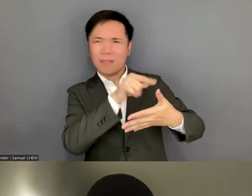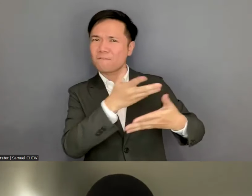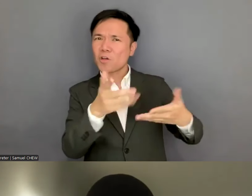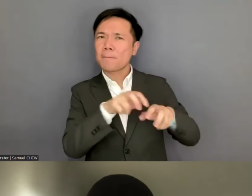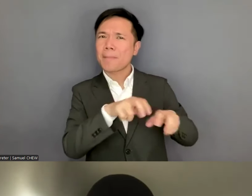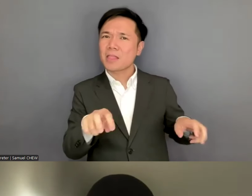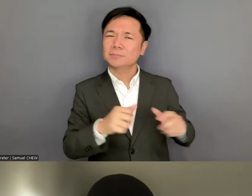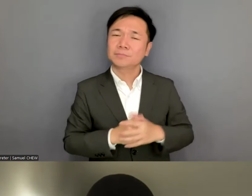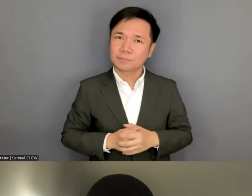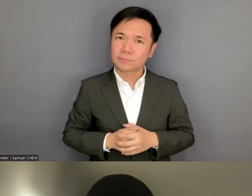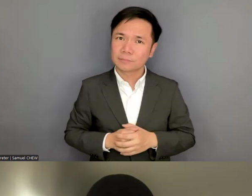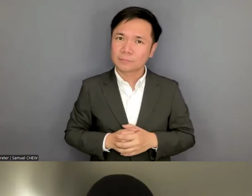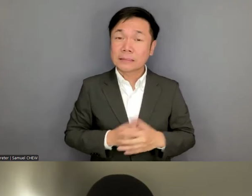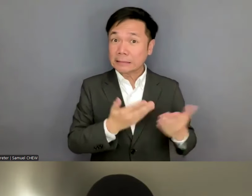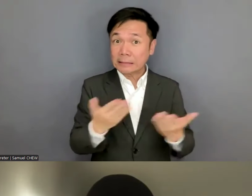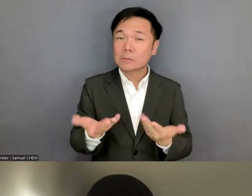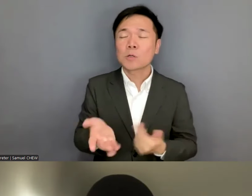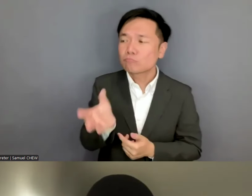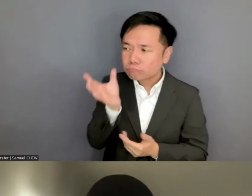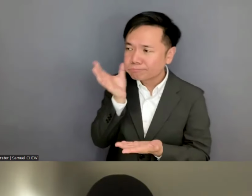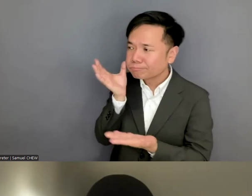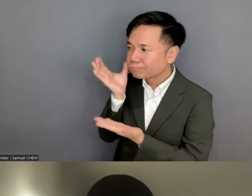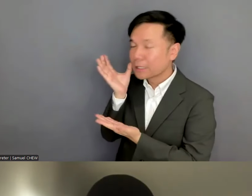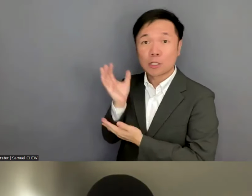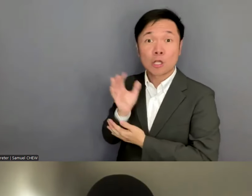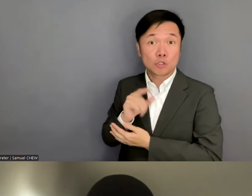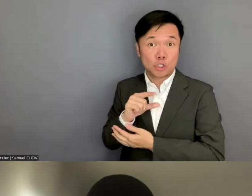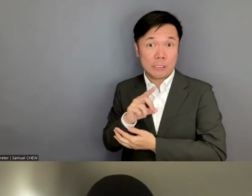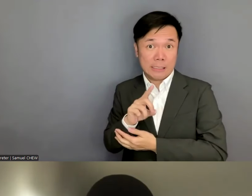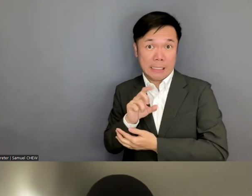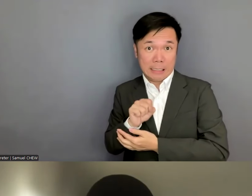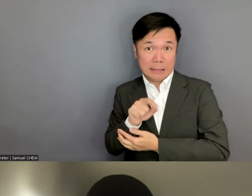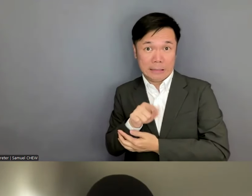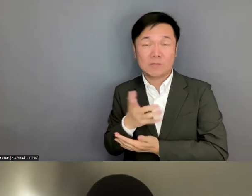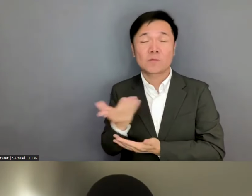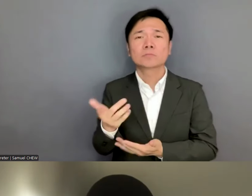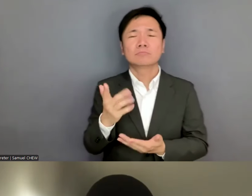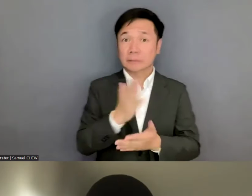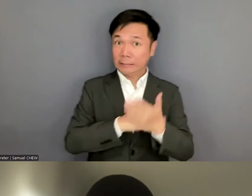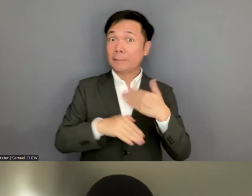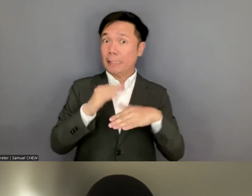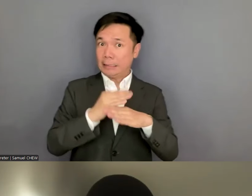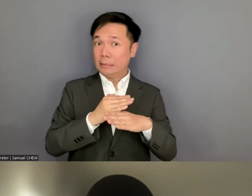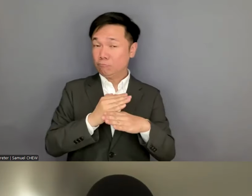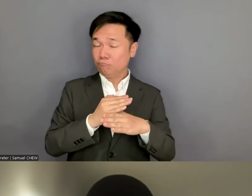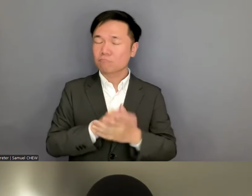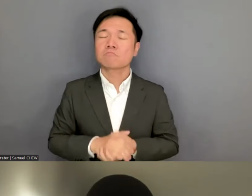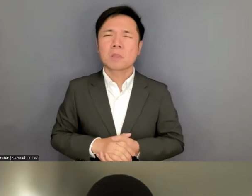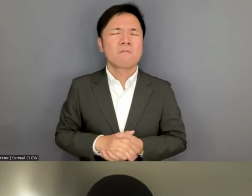here to listen. I mean, the GDS is about disability, especially to